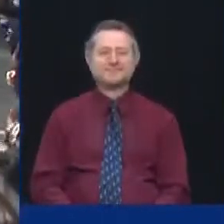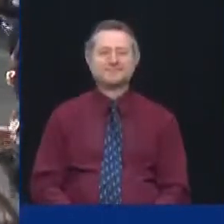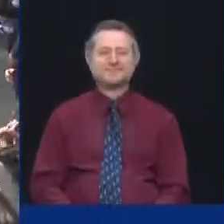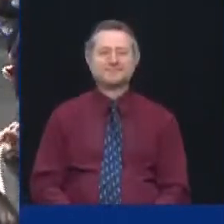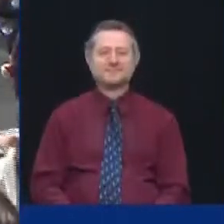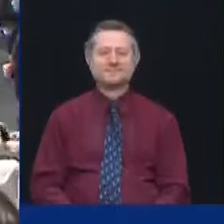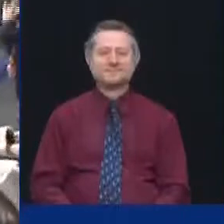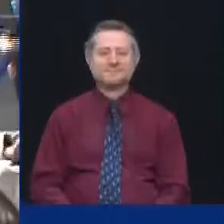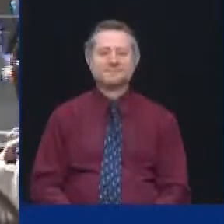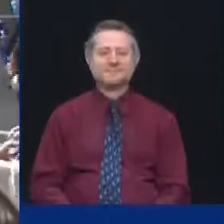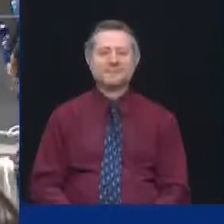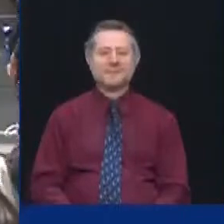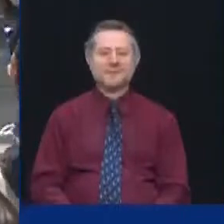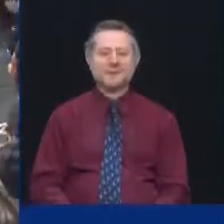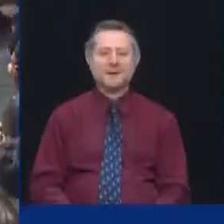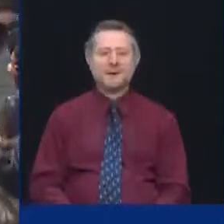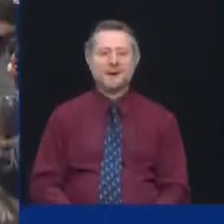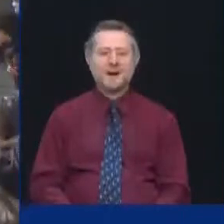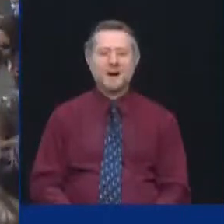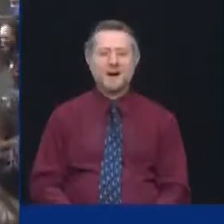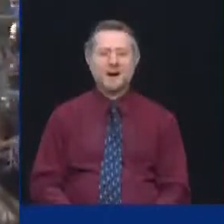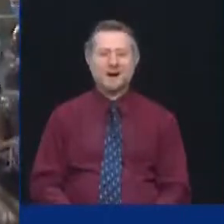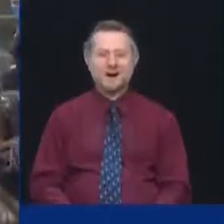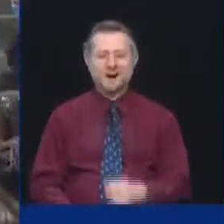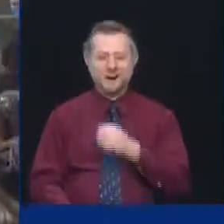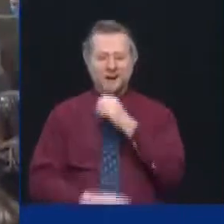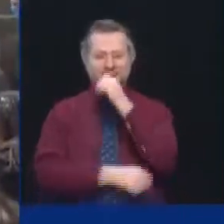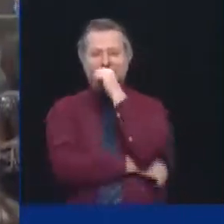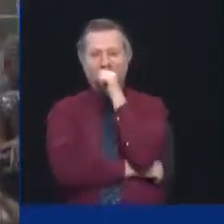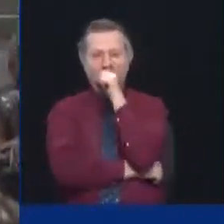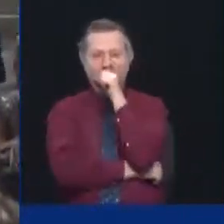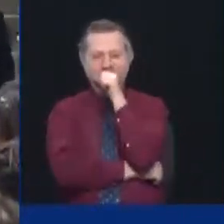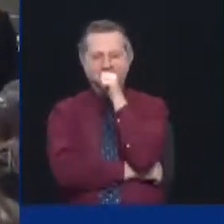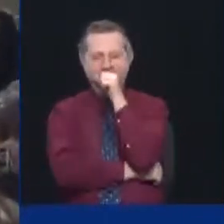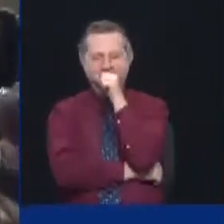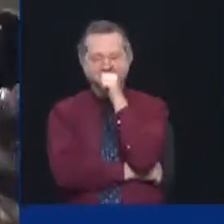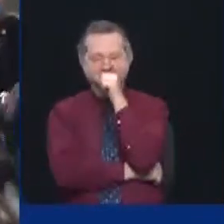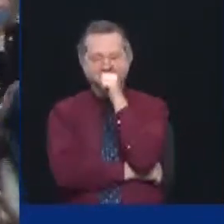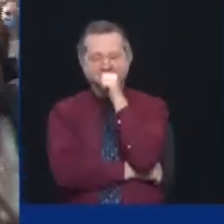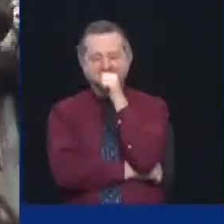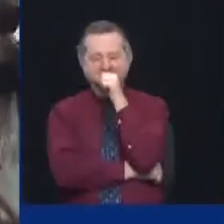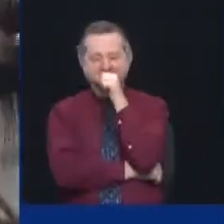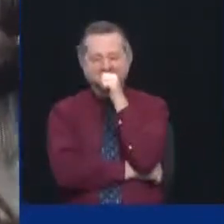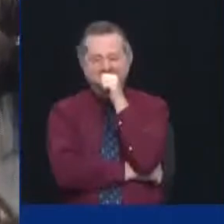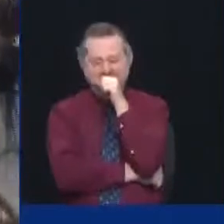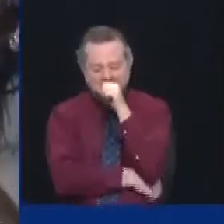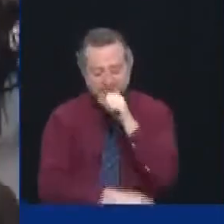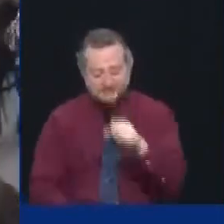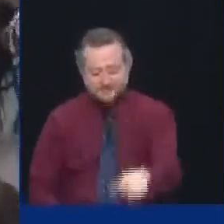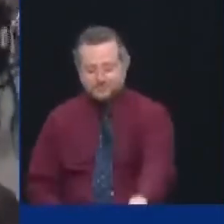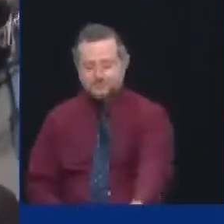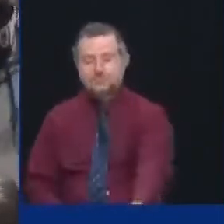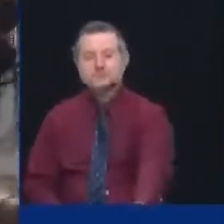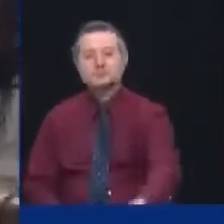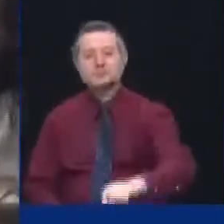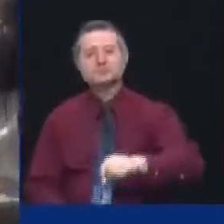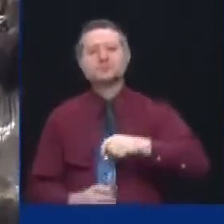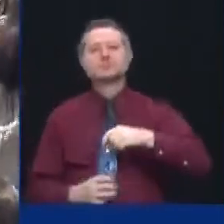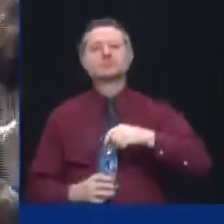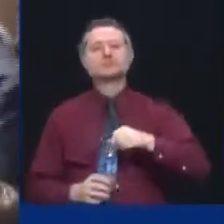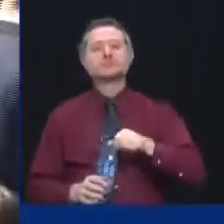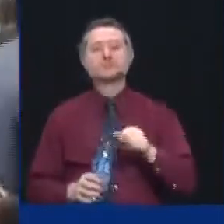pleasant and functional and safe, and getting that Long Island Railroad to operate well, and then you'll come into the